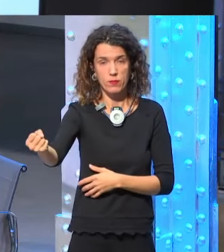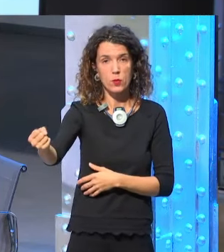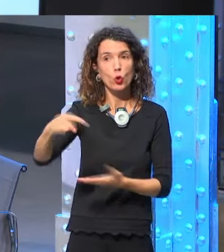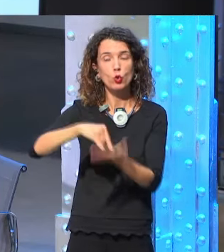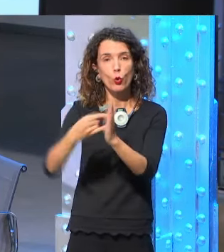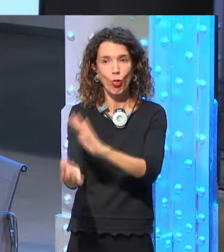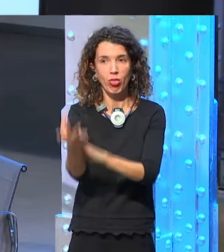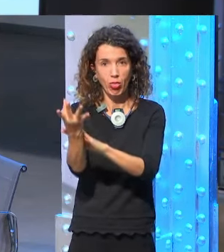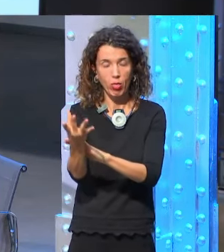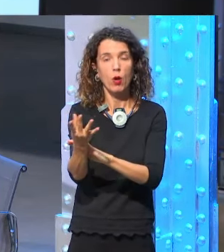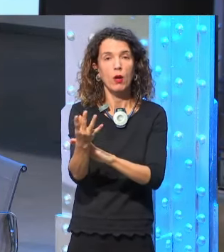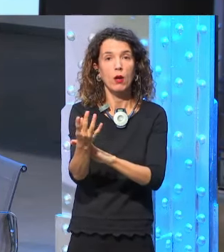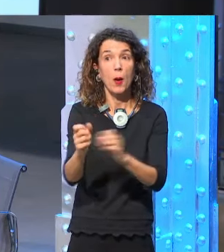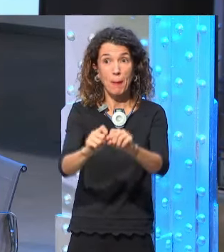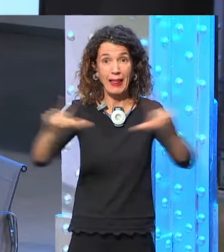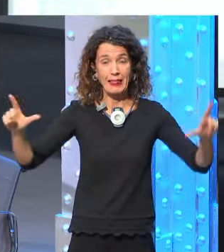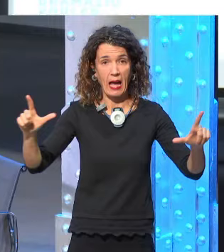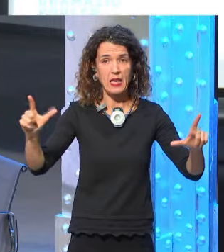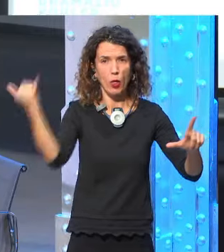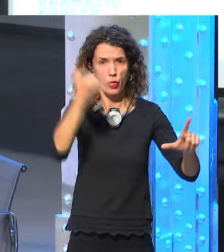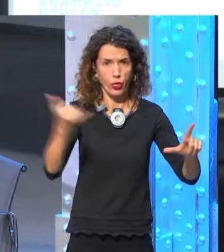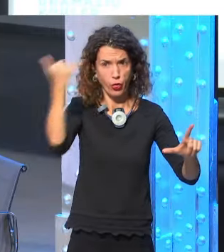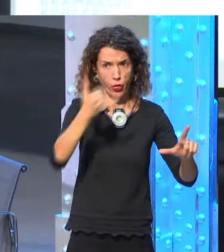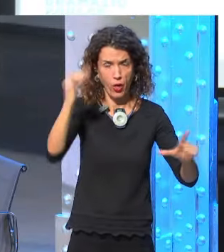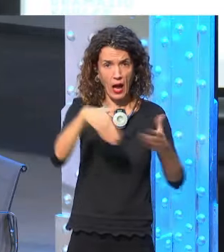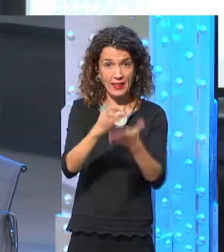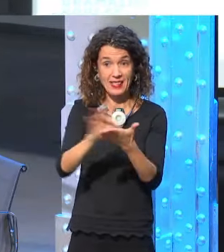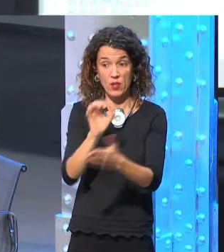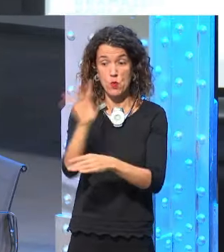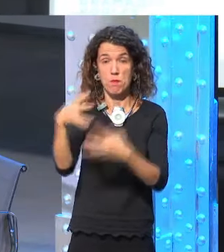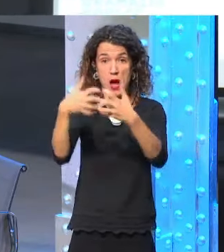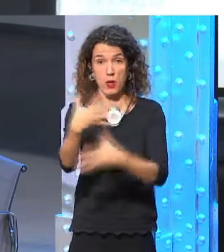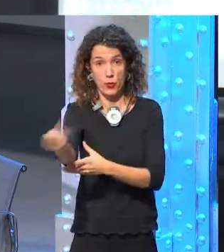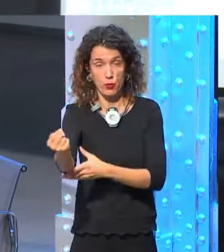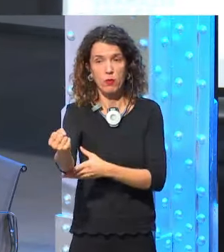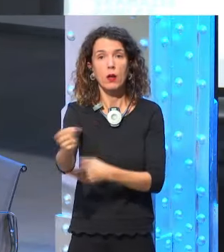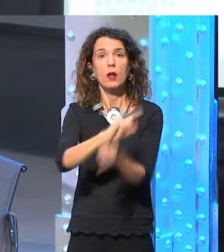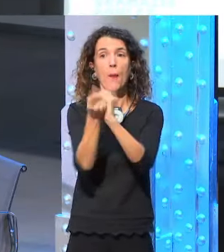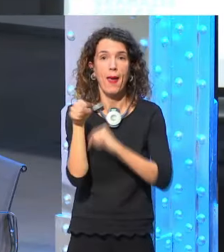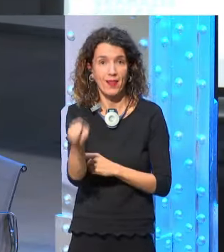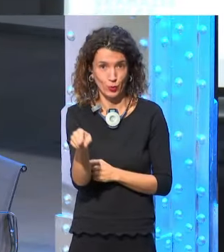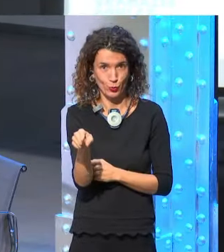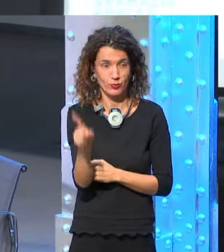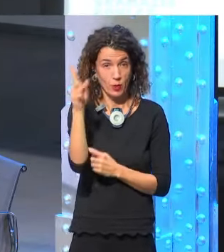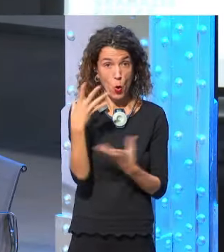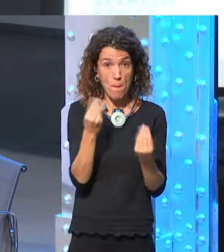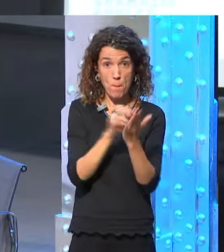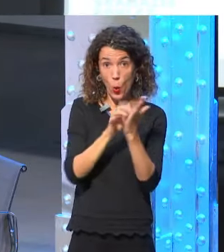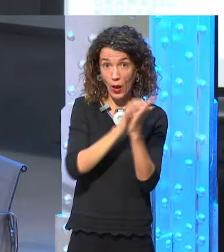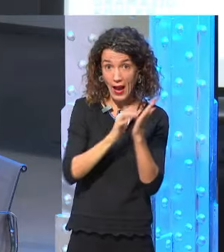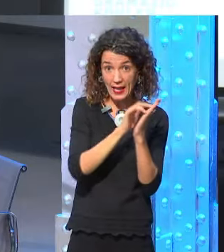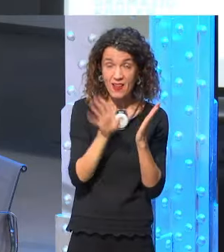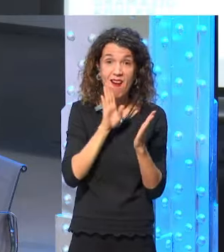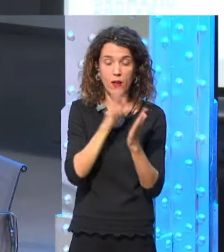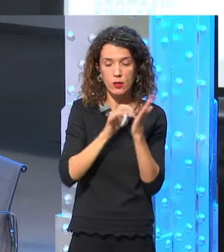this high-resolution surface, and this is then the basis for a milling action. So what you've done with your thumb is what